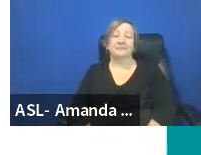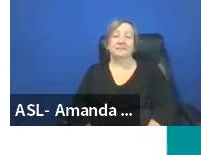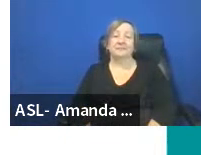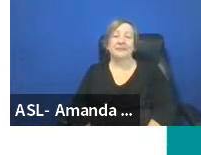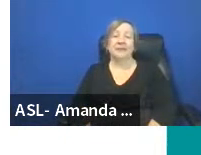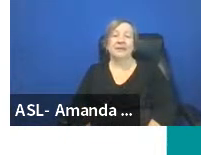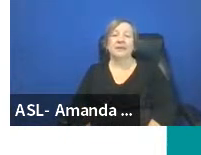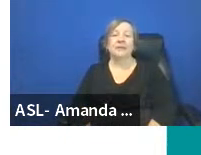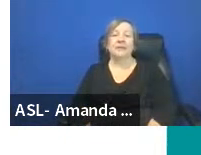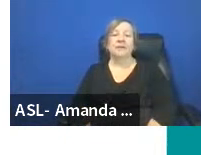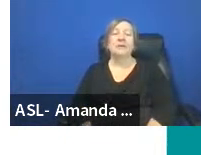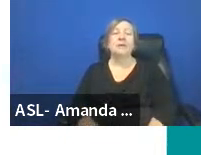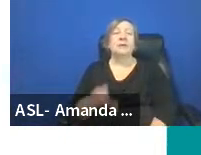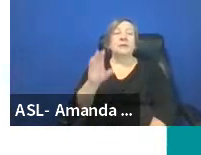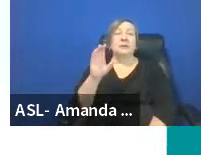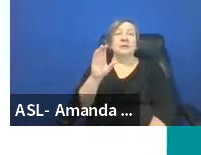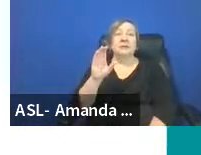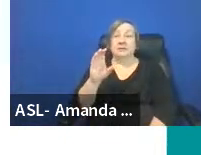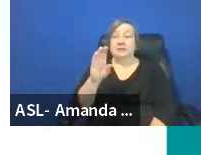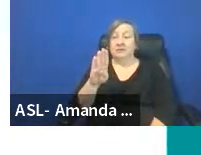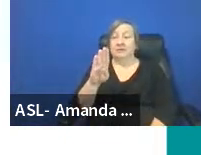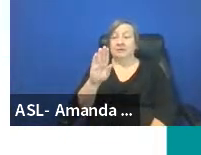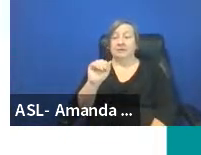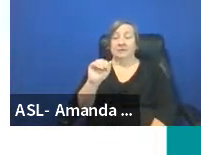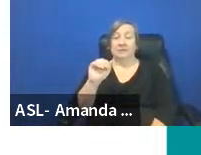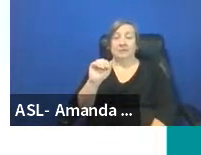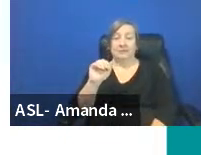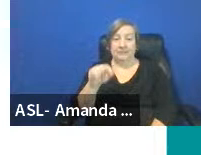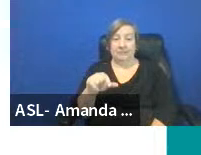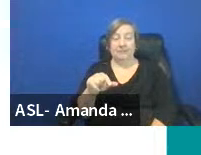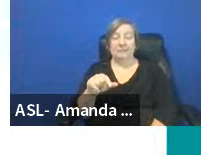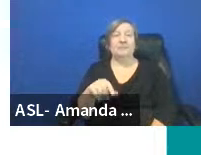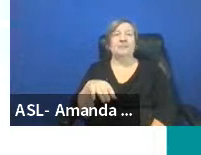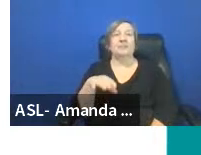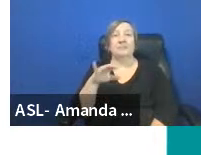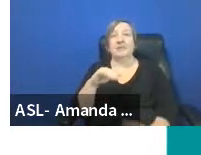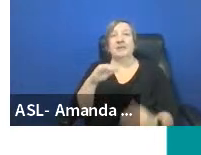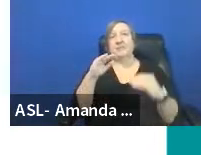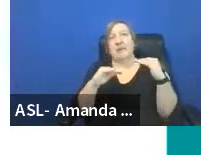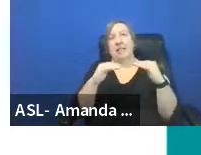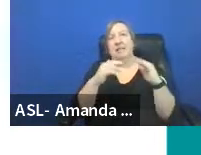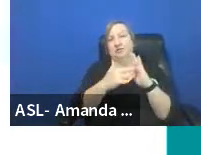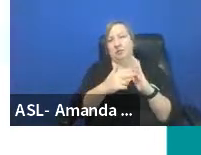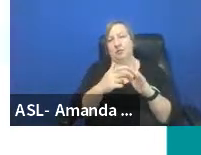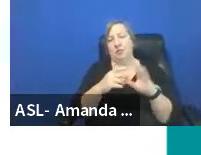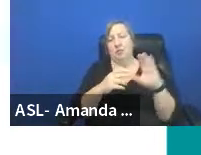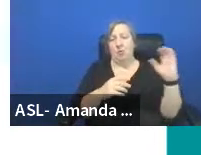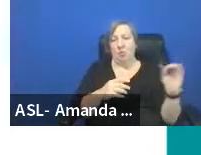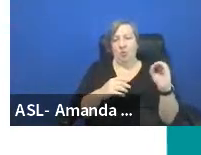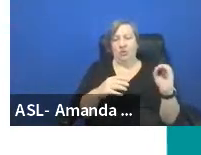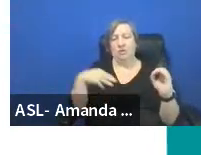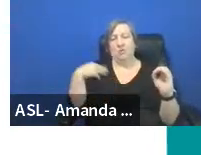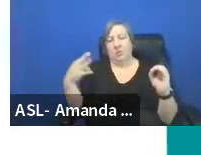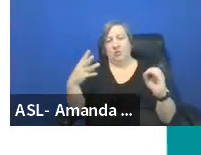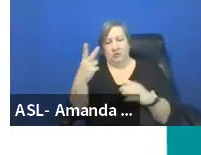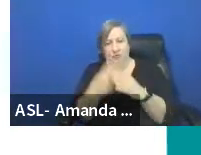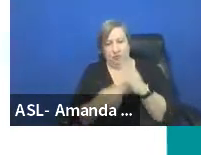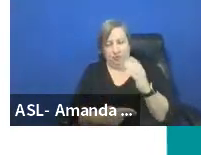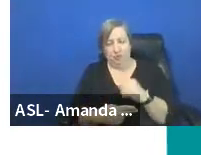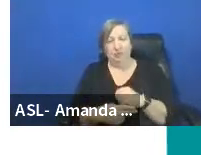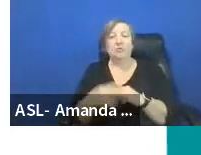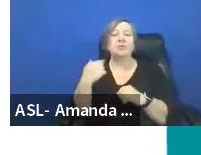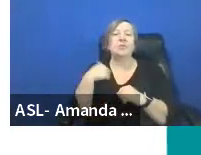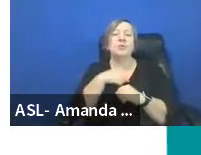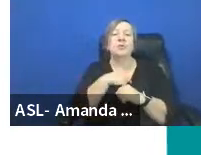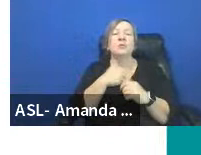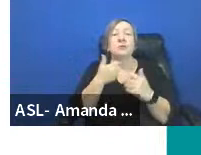So the Community Benefits Advisory Group structure has balanced representation from Oregon and Washington. We are seeking